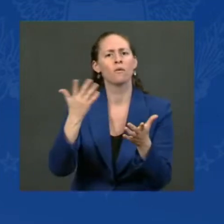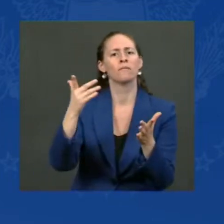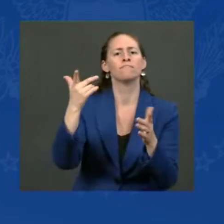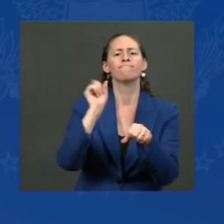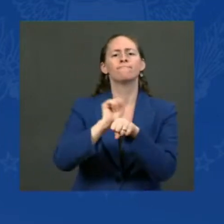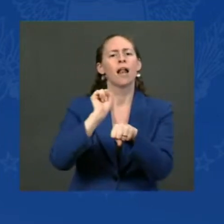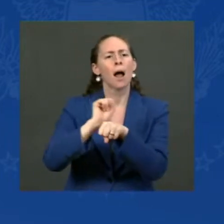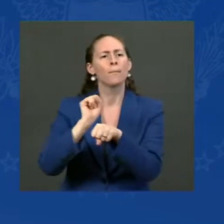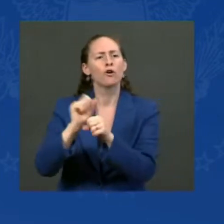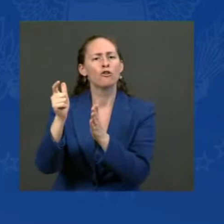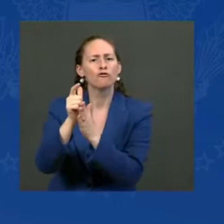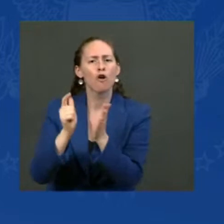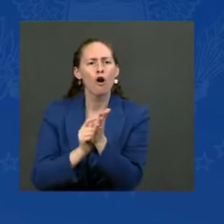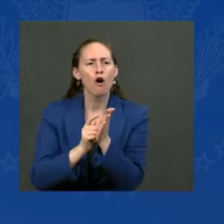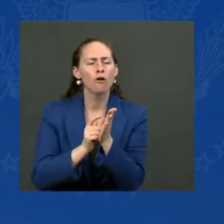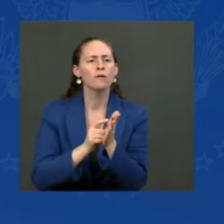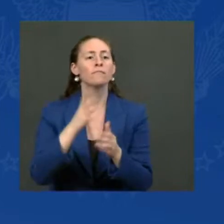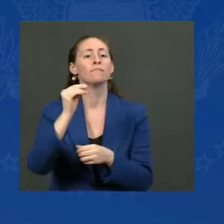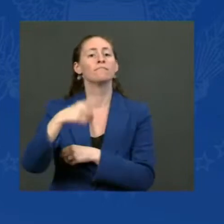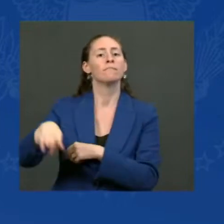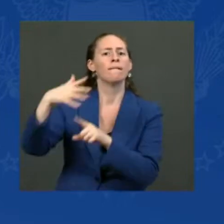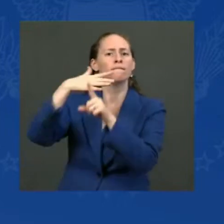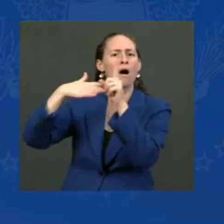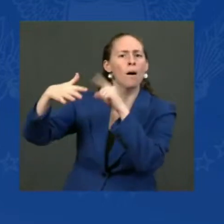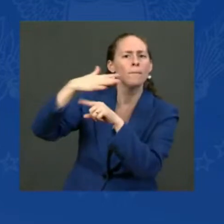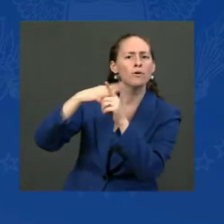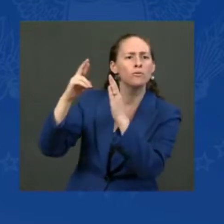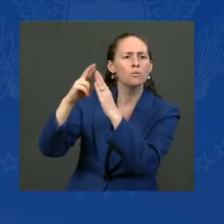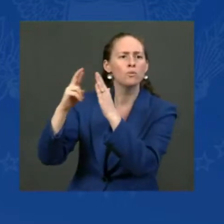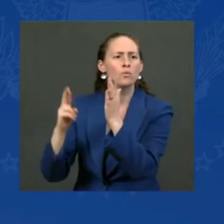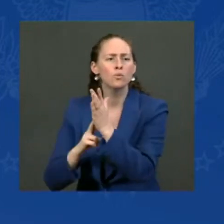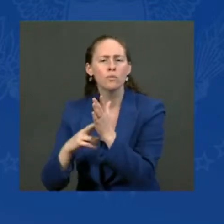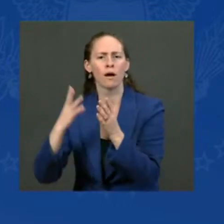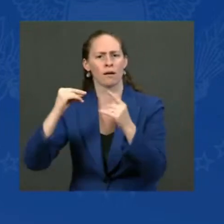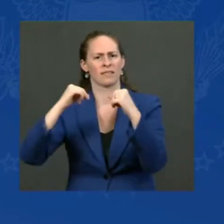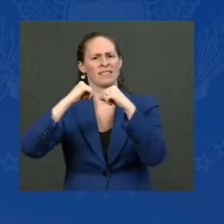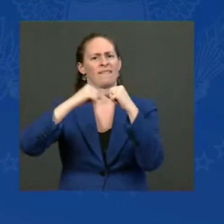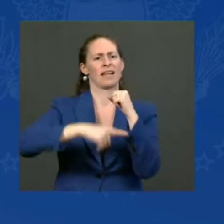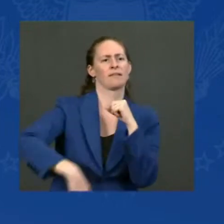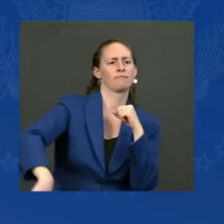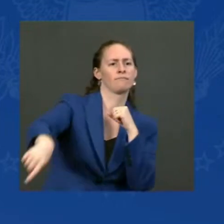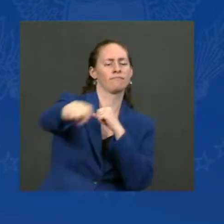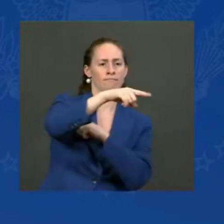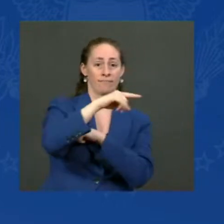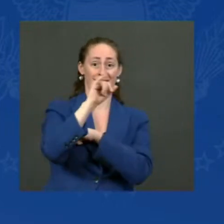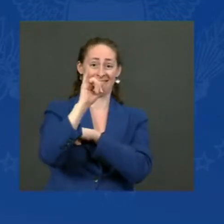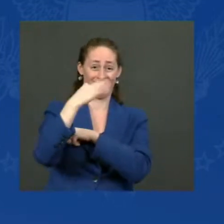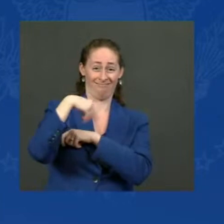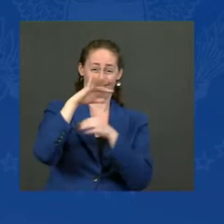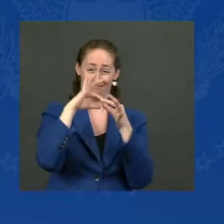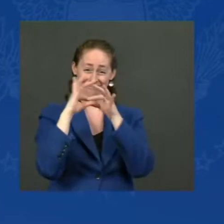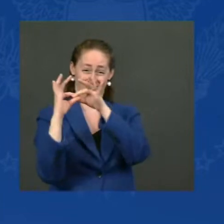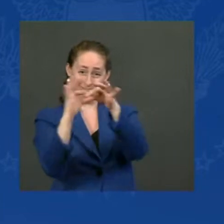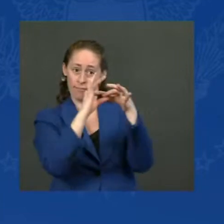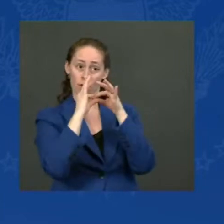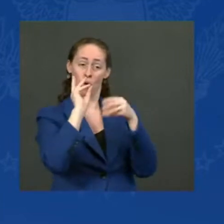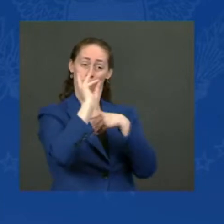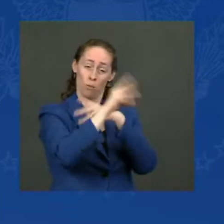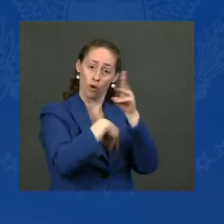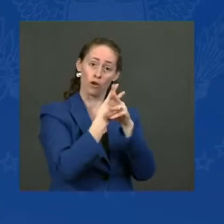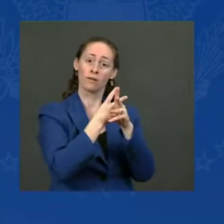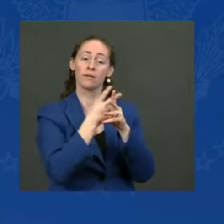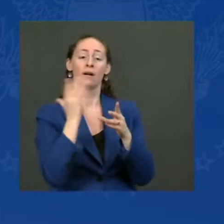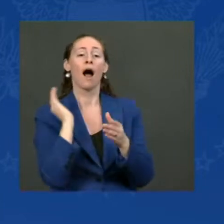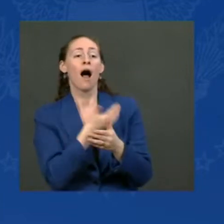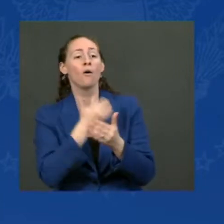intellectual property are protected, and that the benefits of globalization are shared broadly throughout all